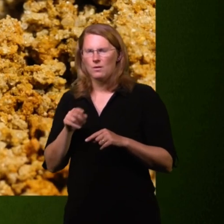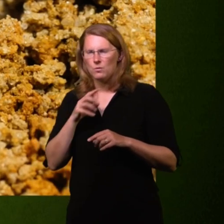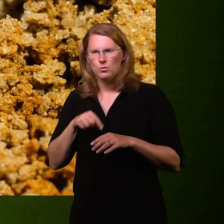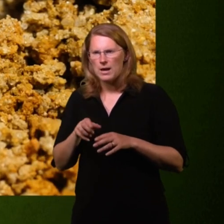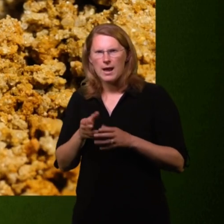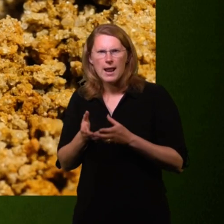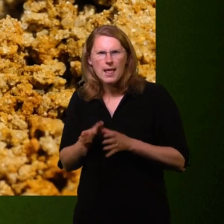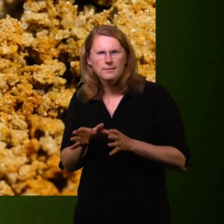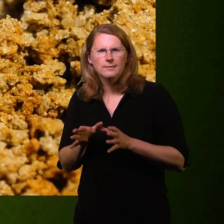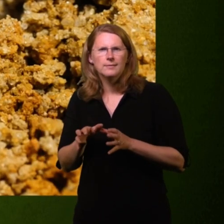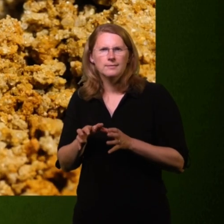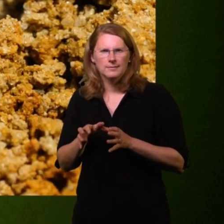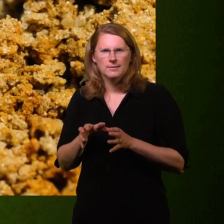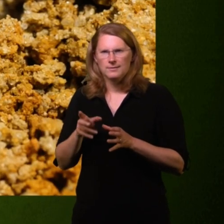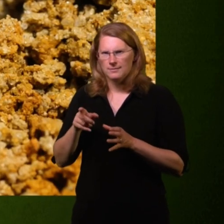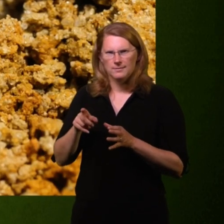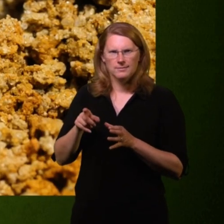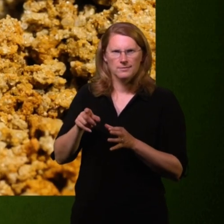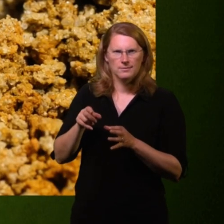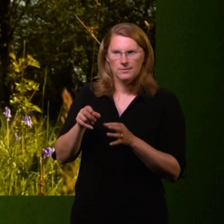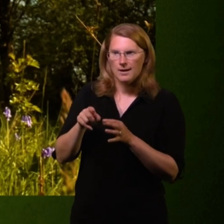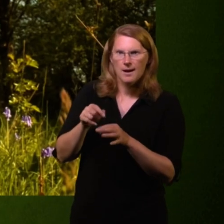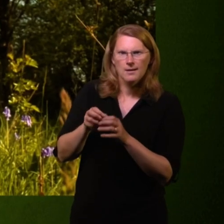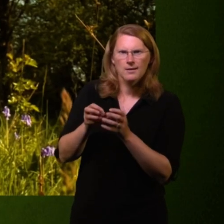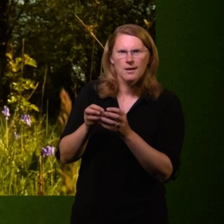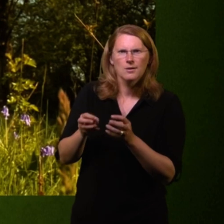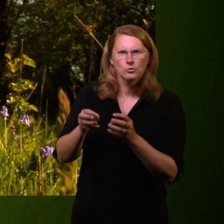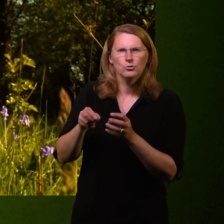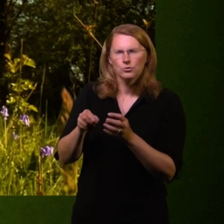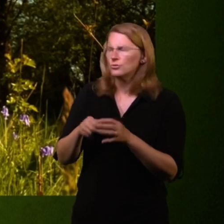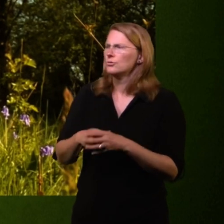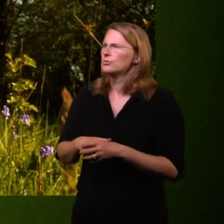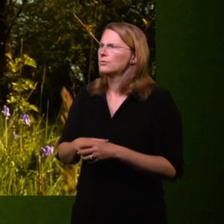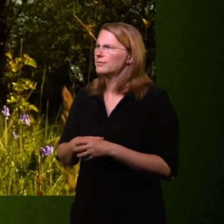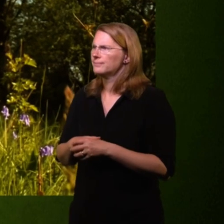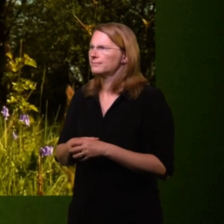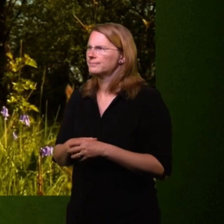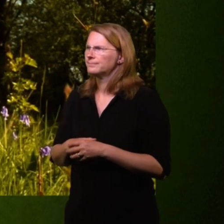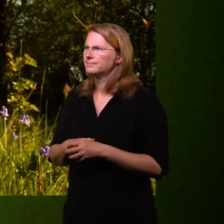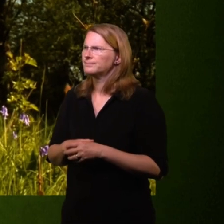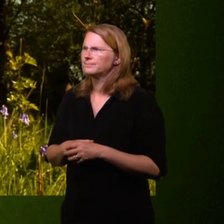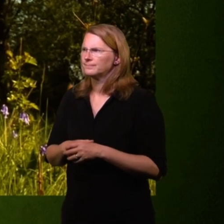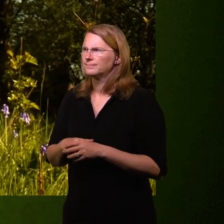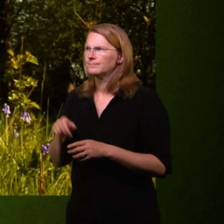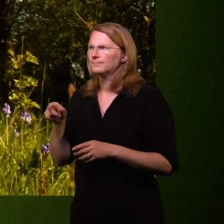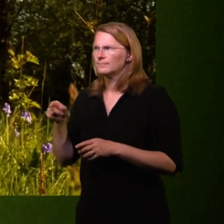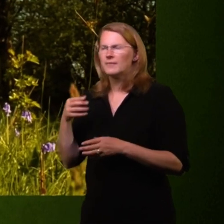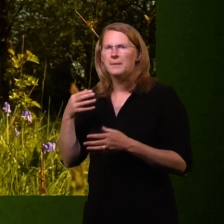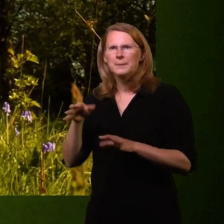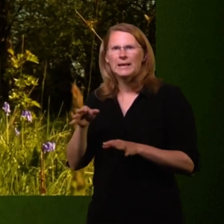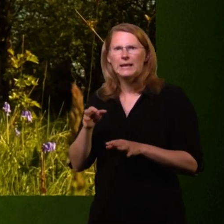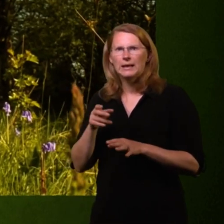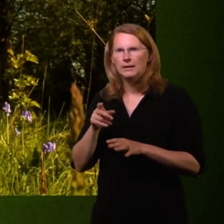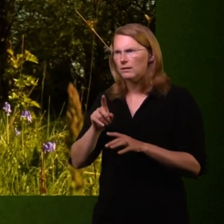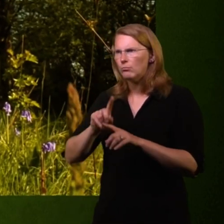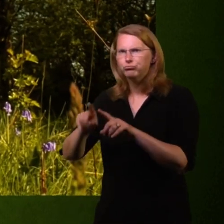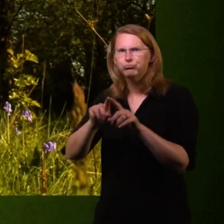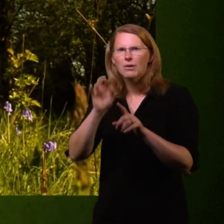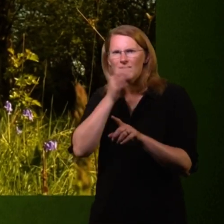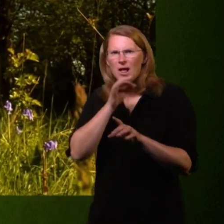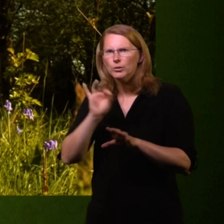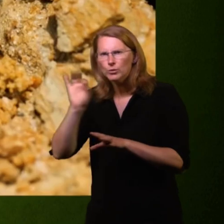She'll make many trips to the flowers to fetch supplies, so our bee fly only has to be patient.